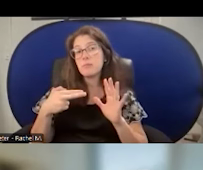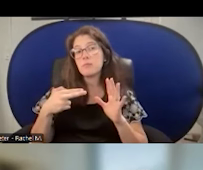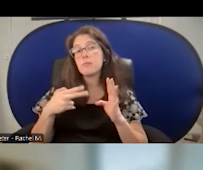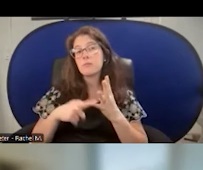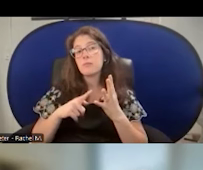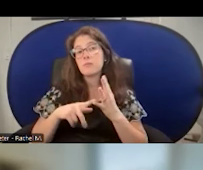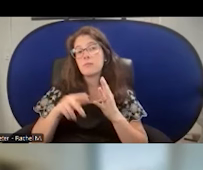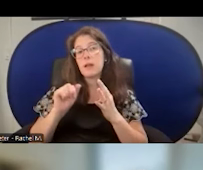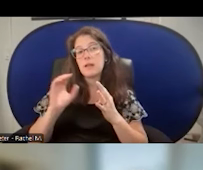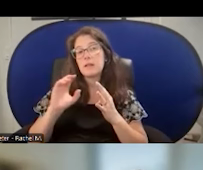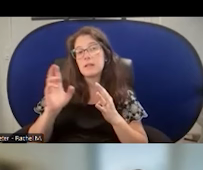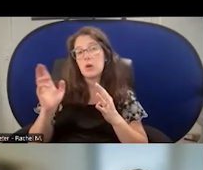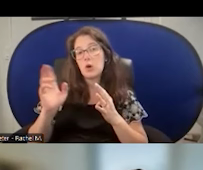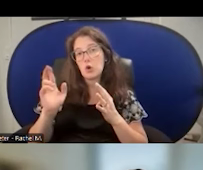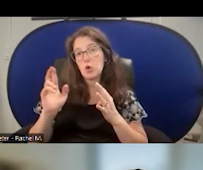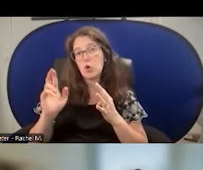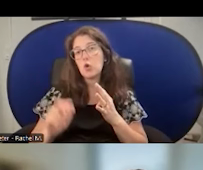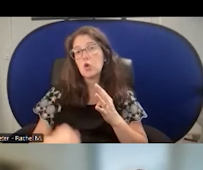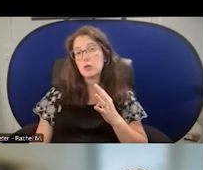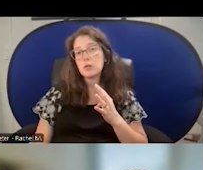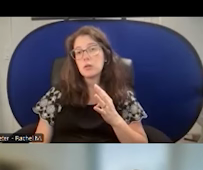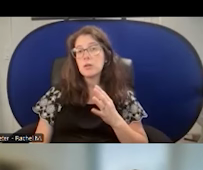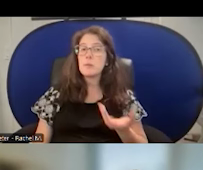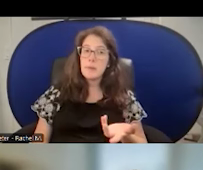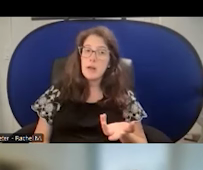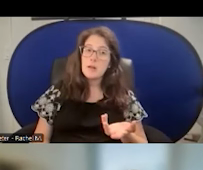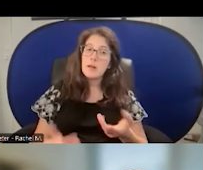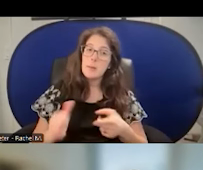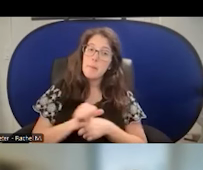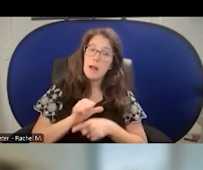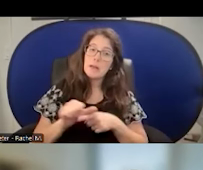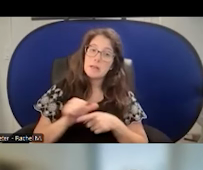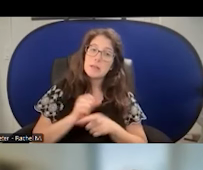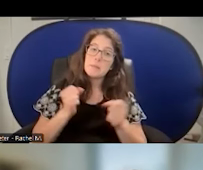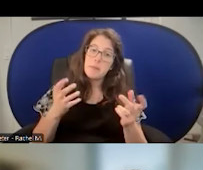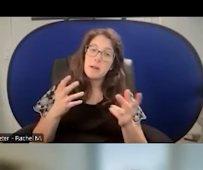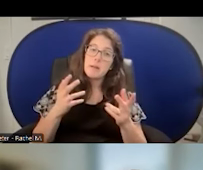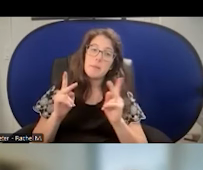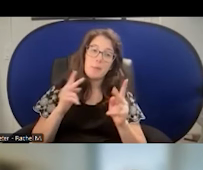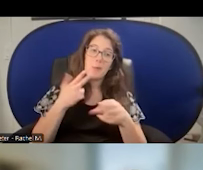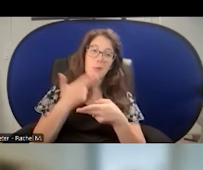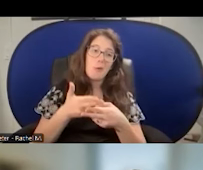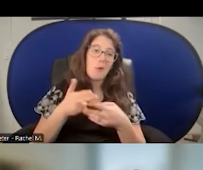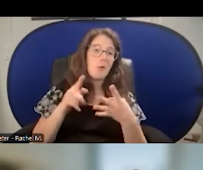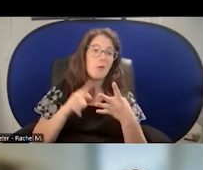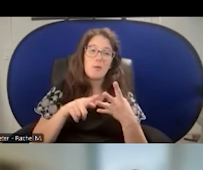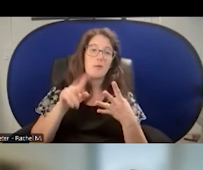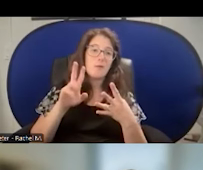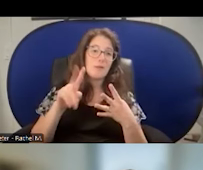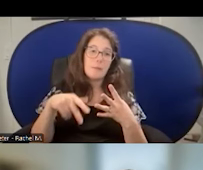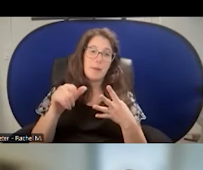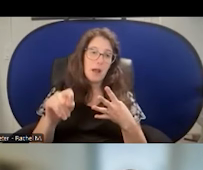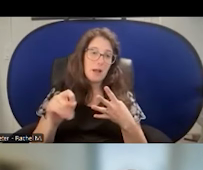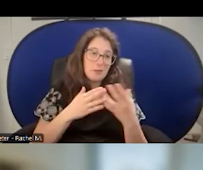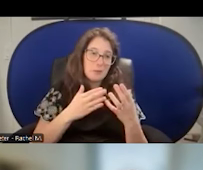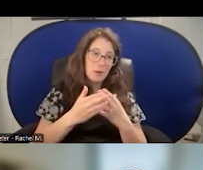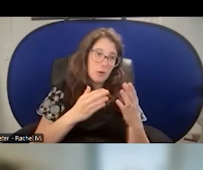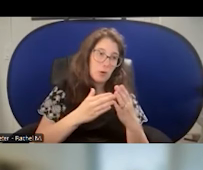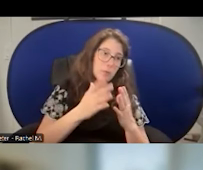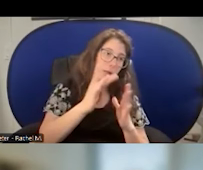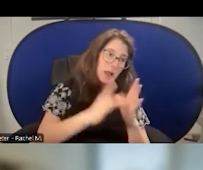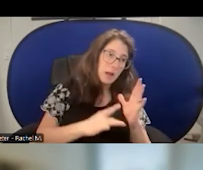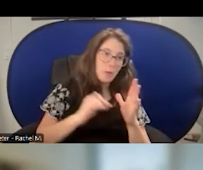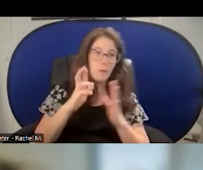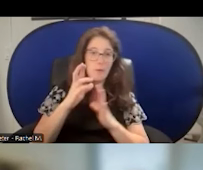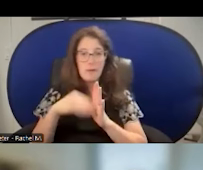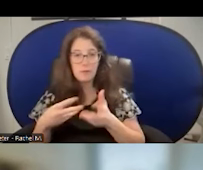accessibility conformance report. But in practice, a lot of people just call it all a VPAT, and that's fine. But just know that